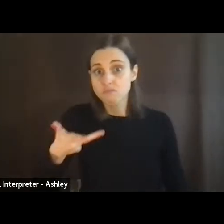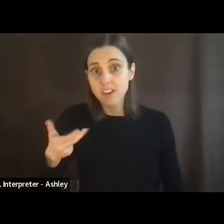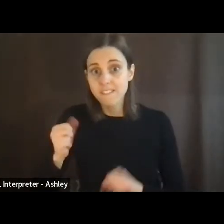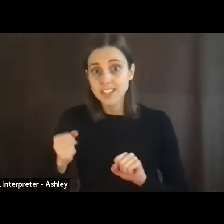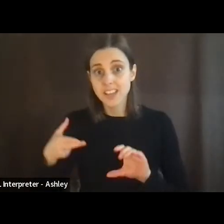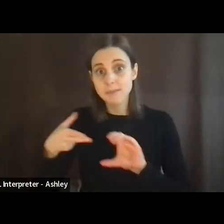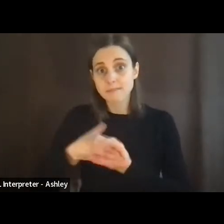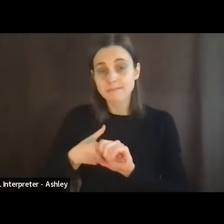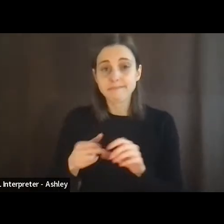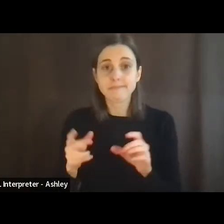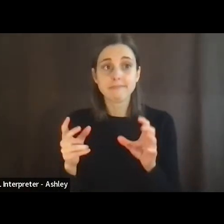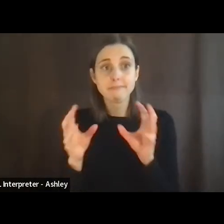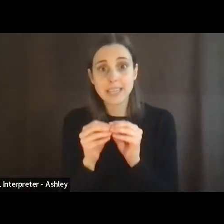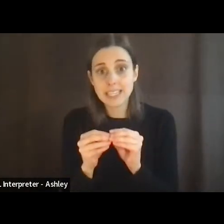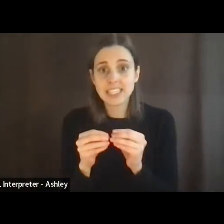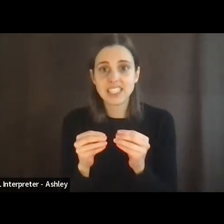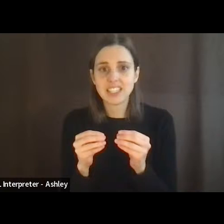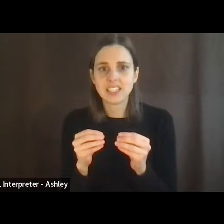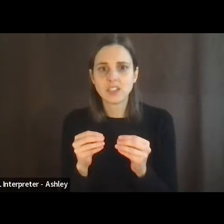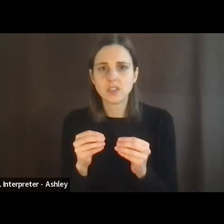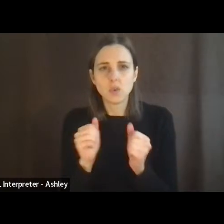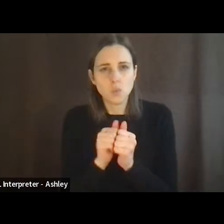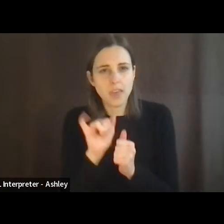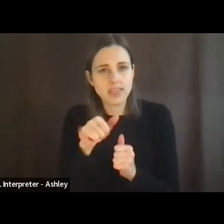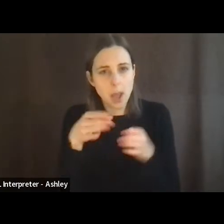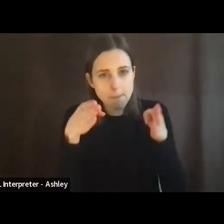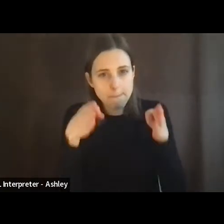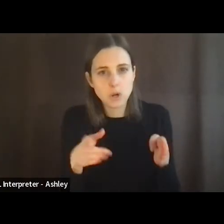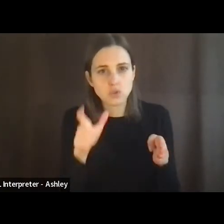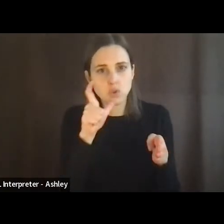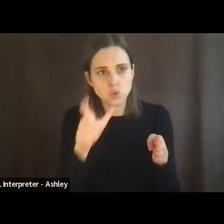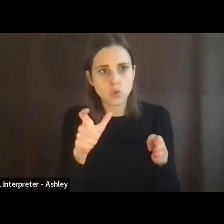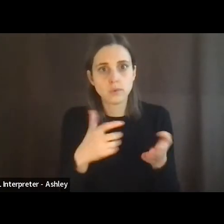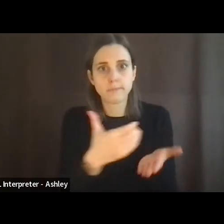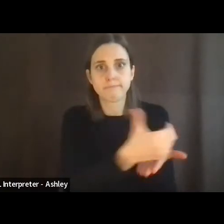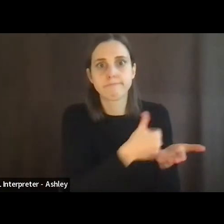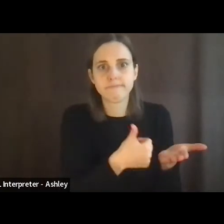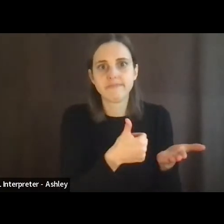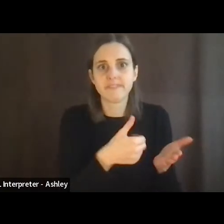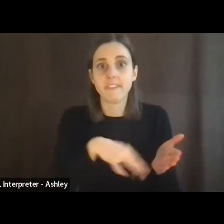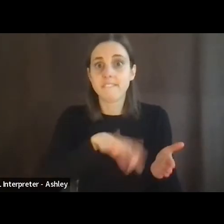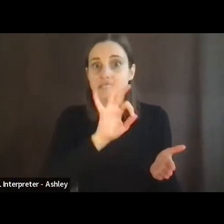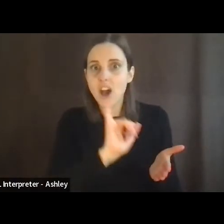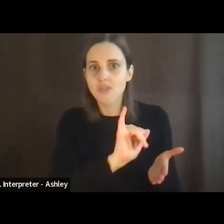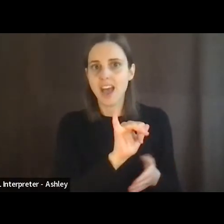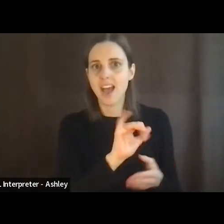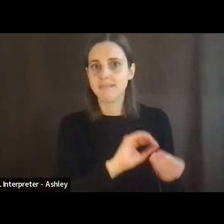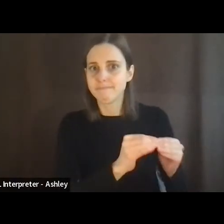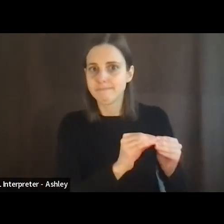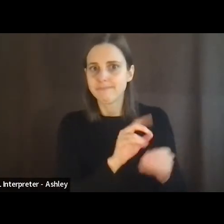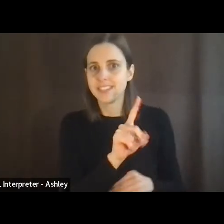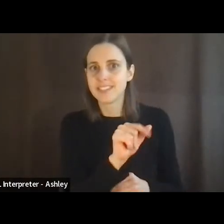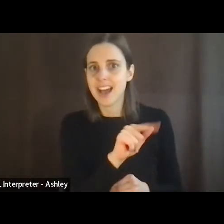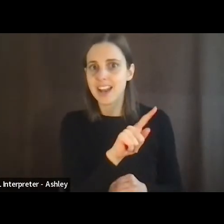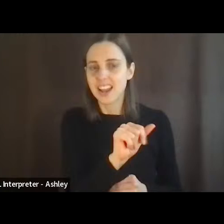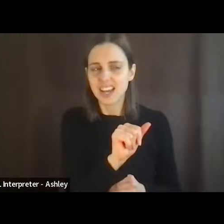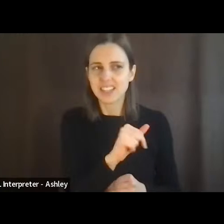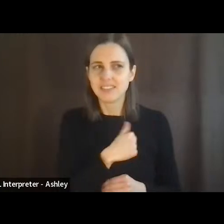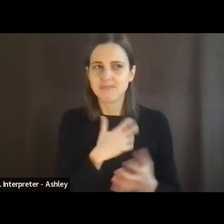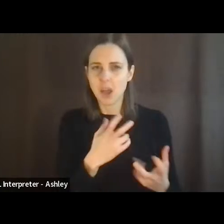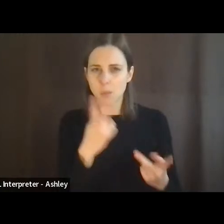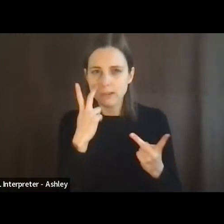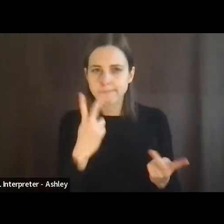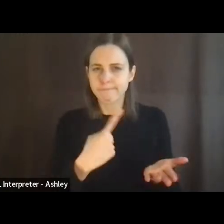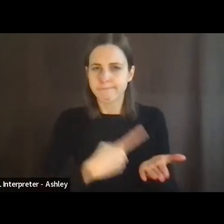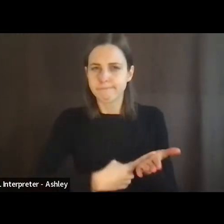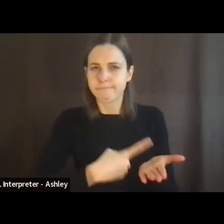who provided the data? Because I know you sent me the data, and I like to just work off the same set of data, because I think once that's